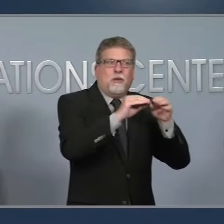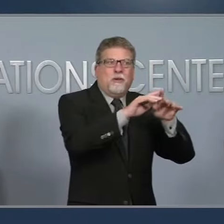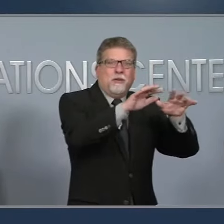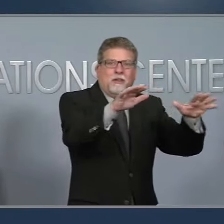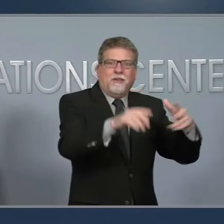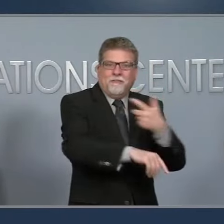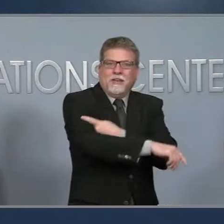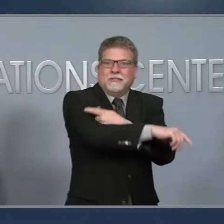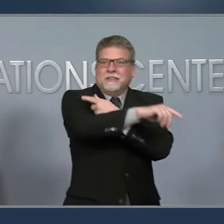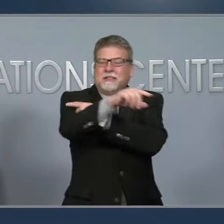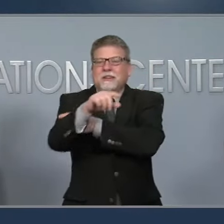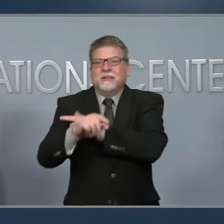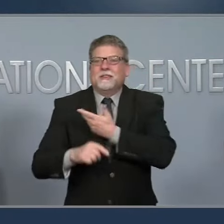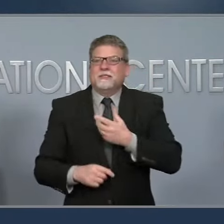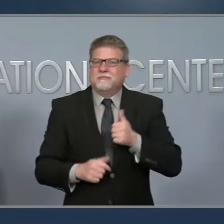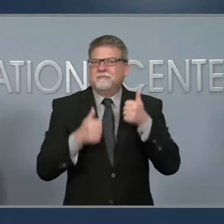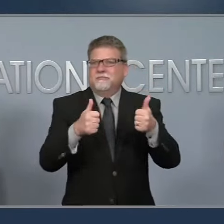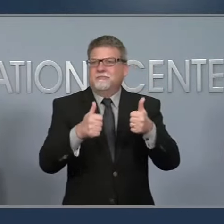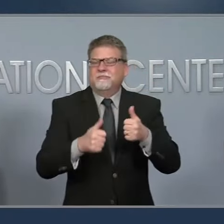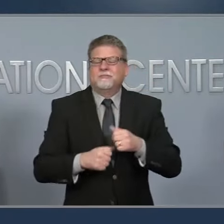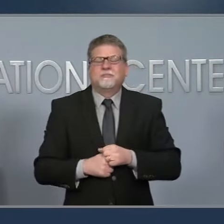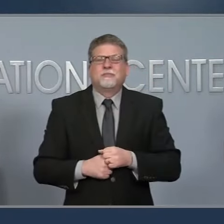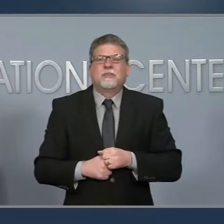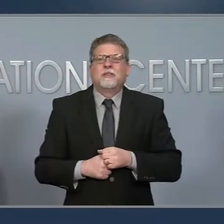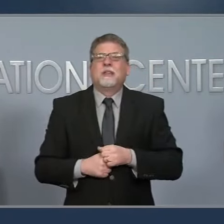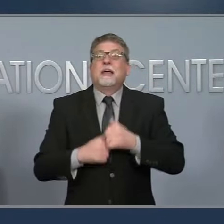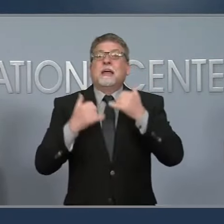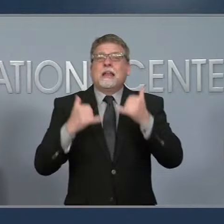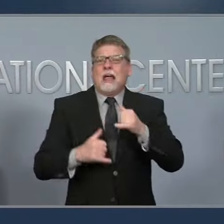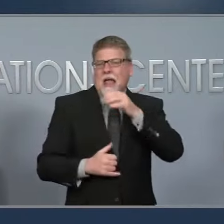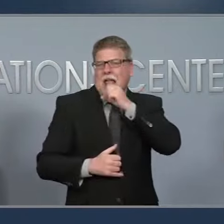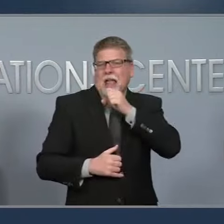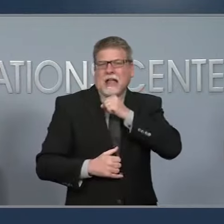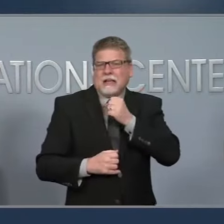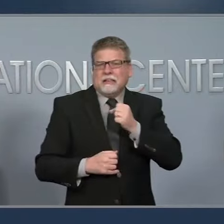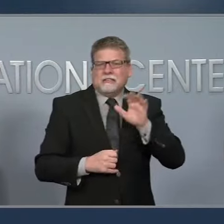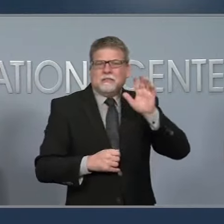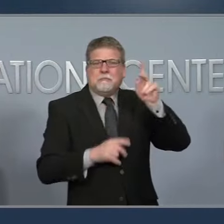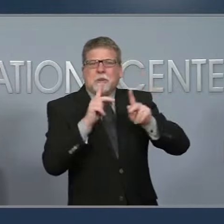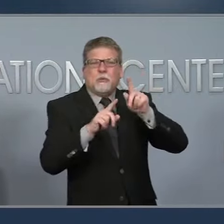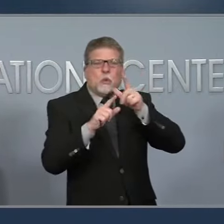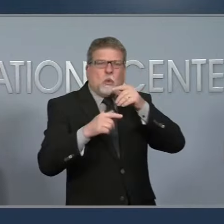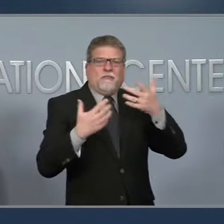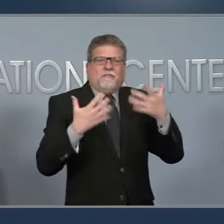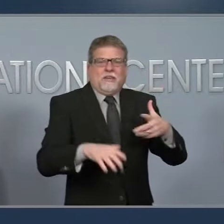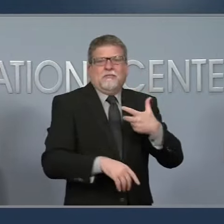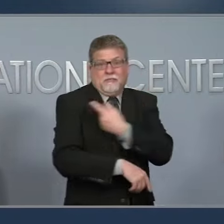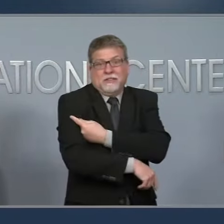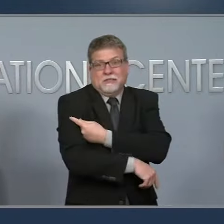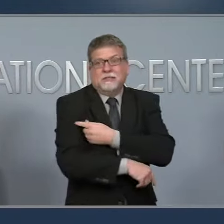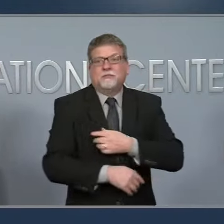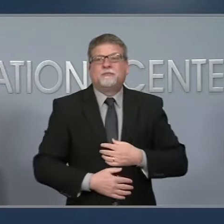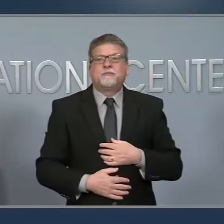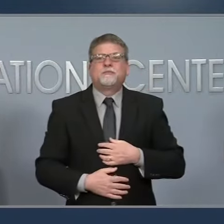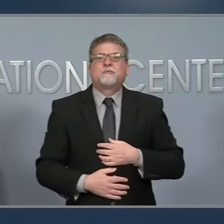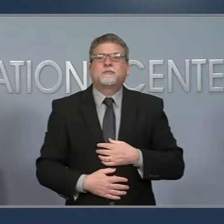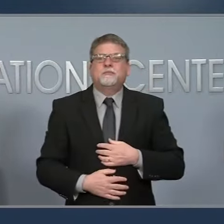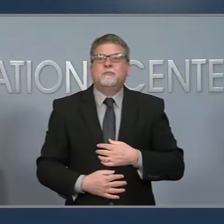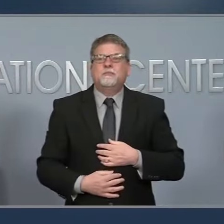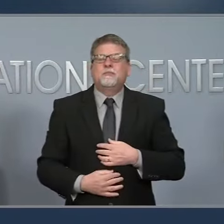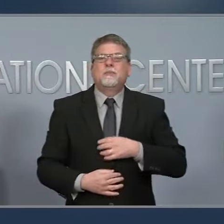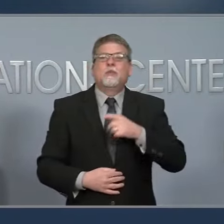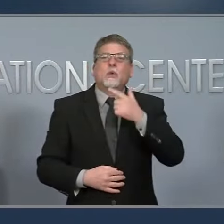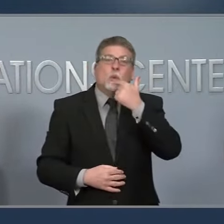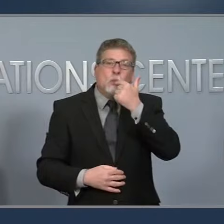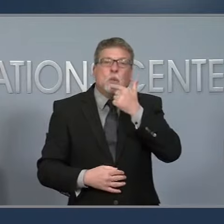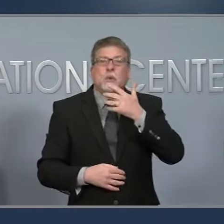The percentage of people receiving at least one dose is broken down by age on this slide. Those who are most susceptible to COVID-19